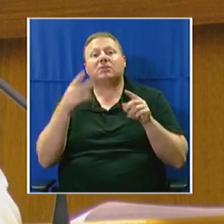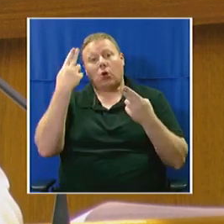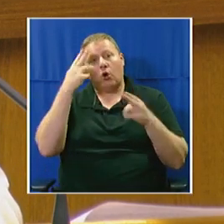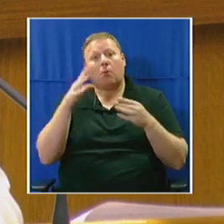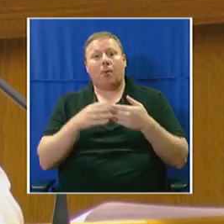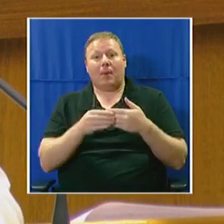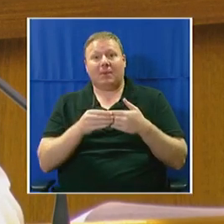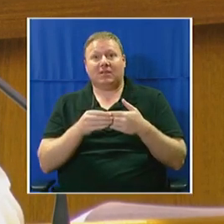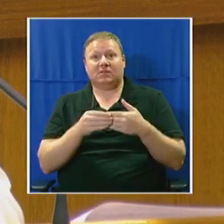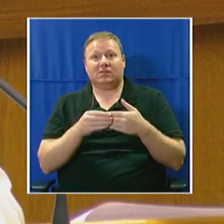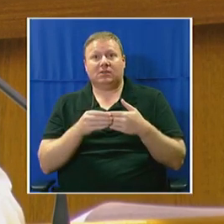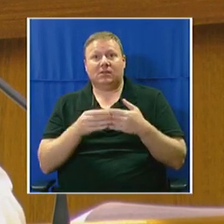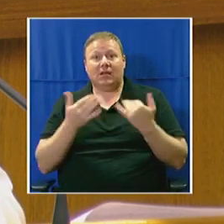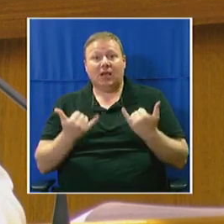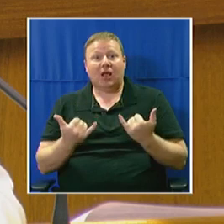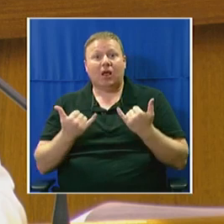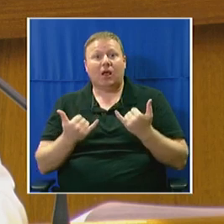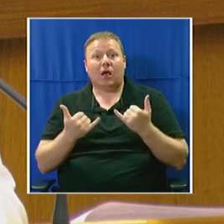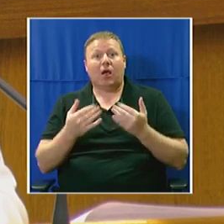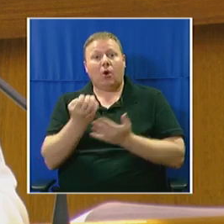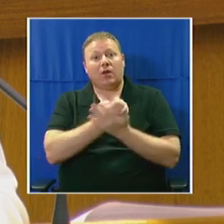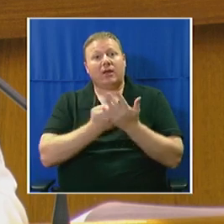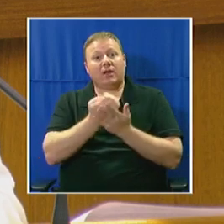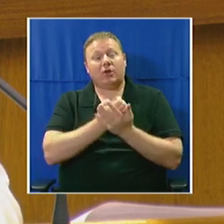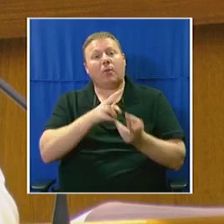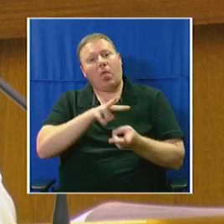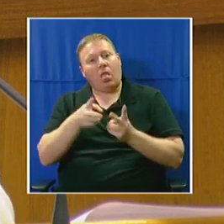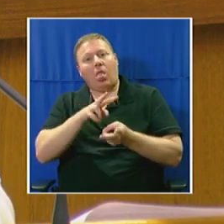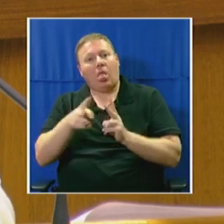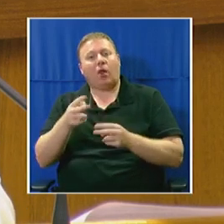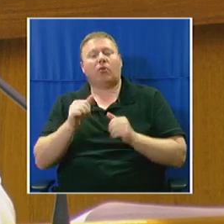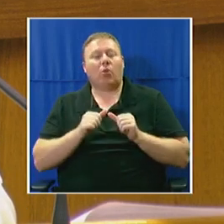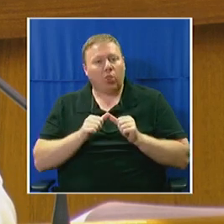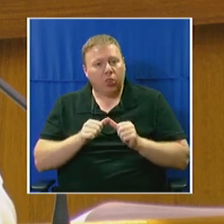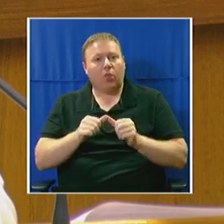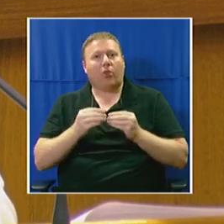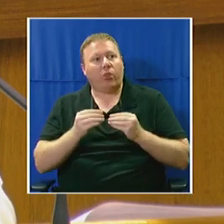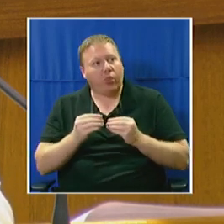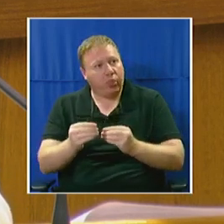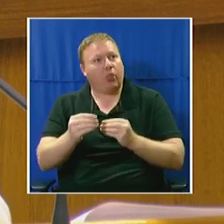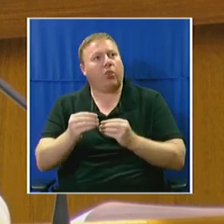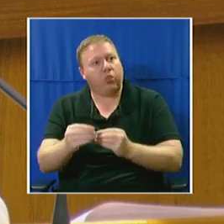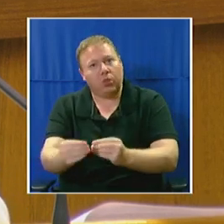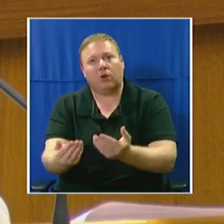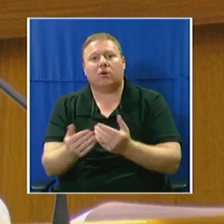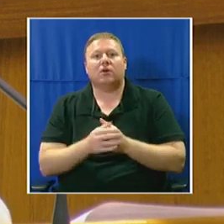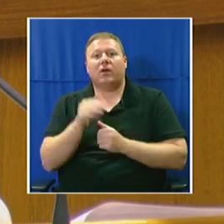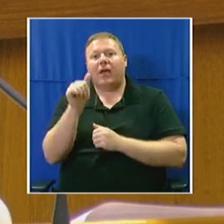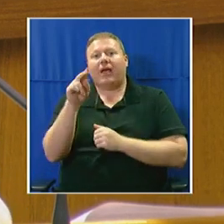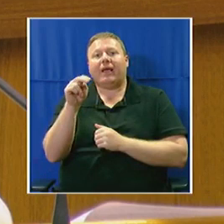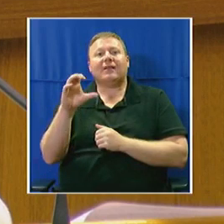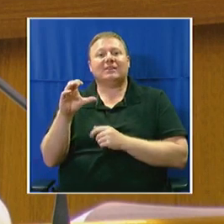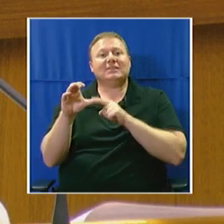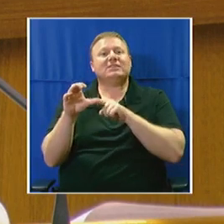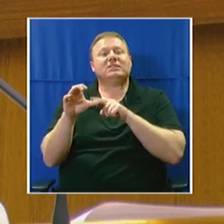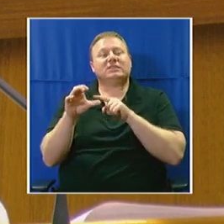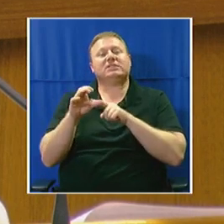though the economic transformation remains sluggish the African National Congress government has made great